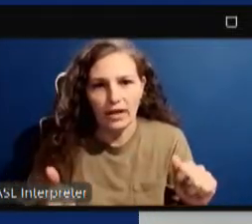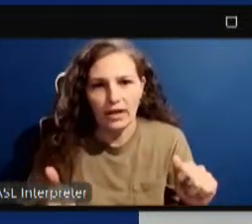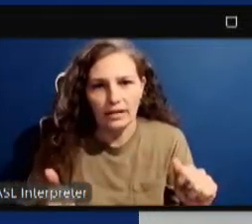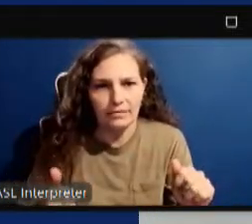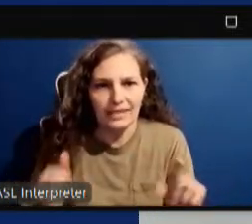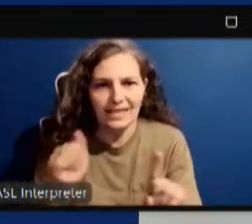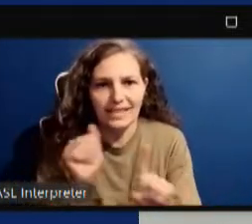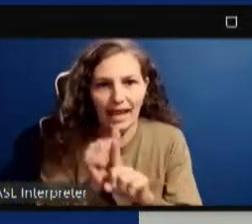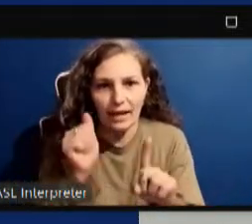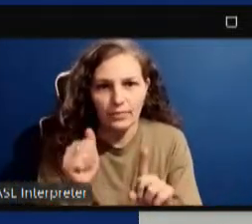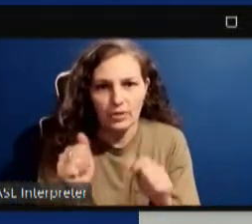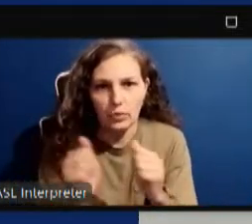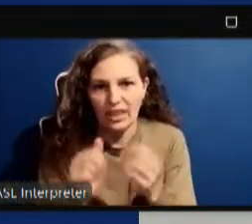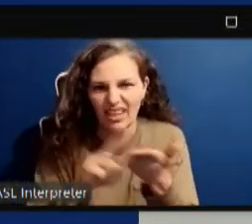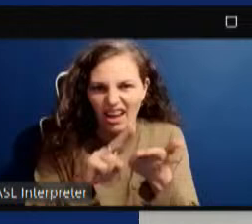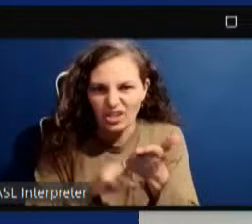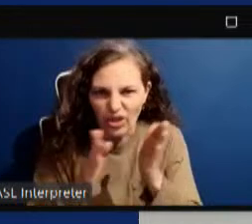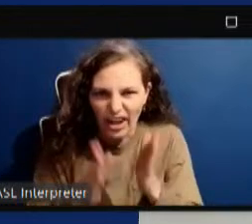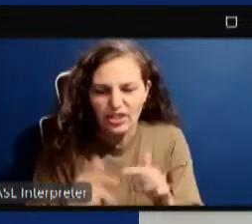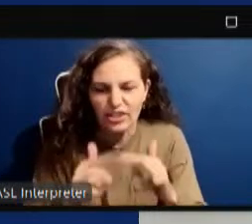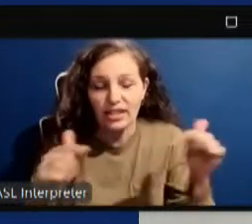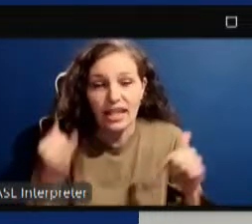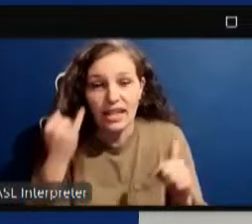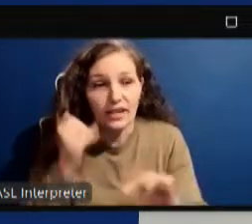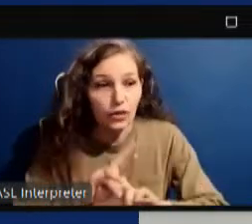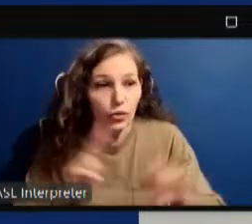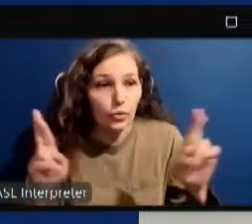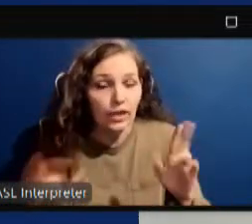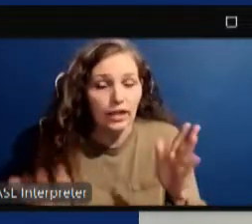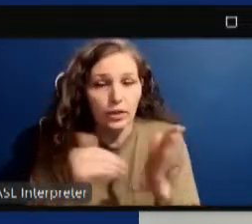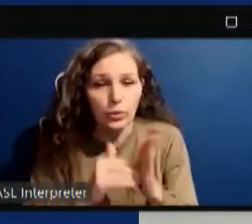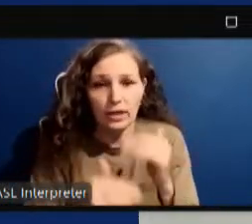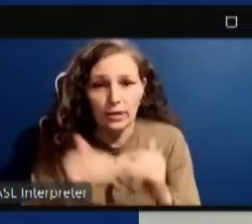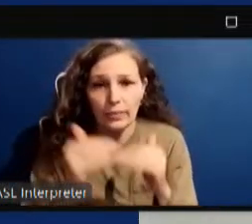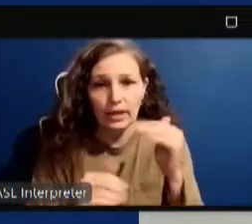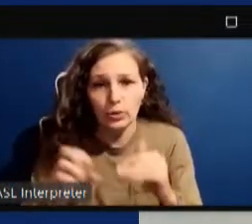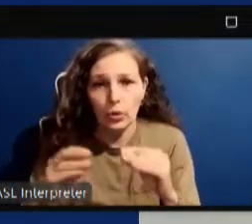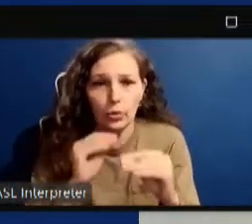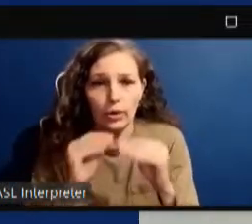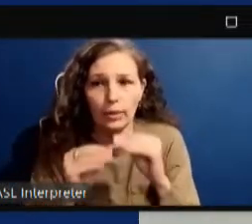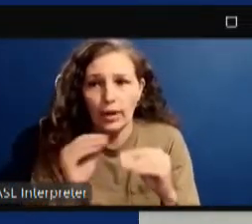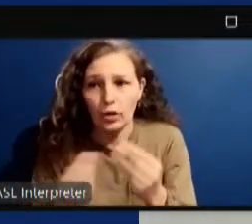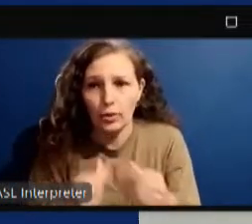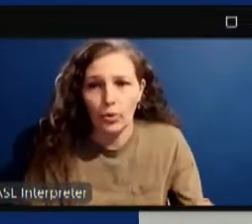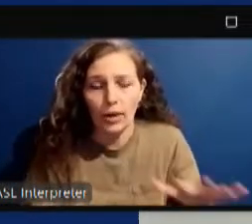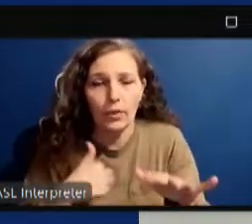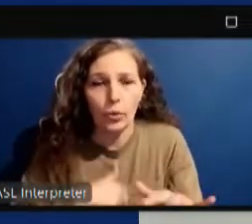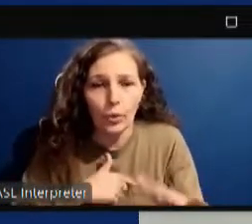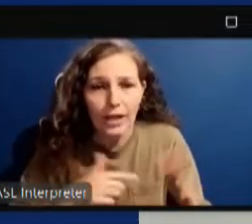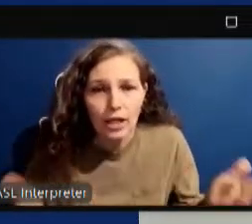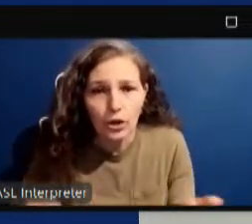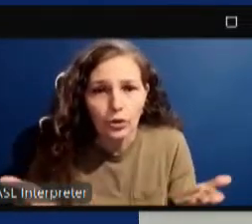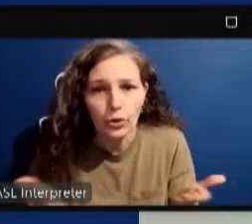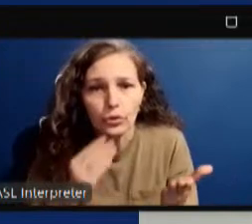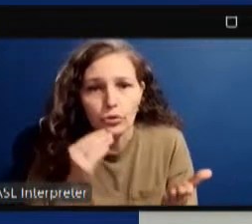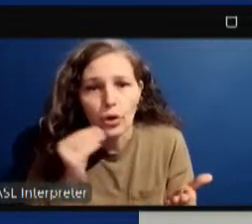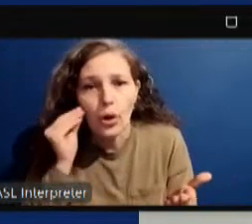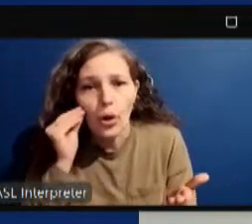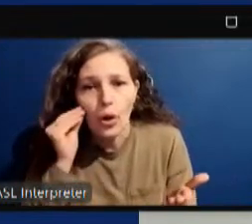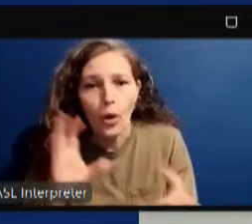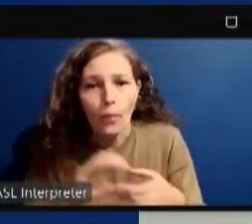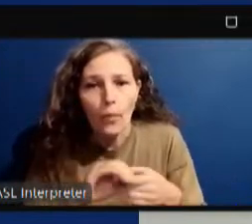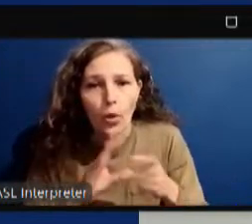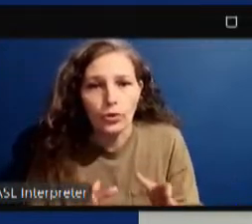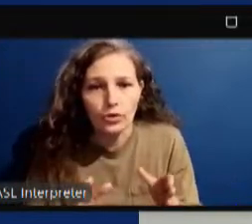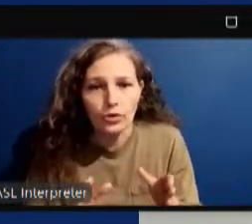point where you're ready to begin rebuilding or repairing your property, we strongly encourage homeowners to hire a